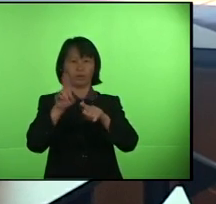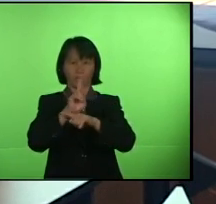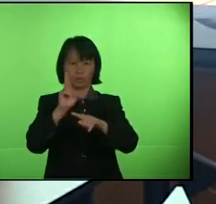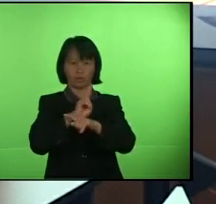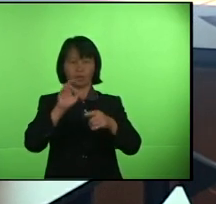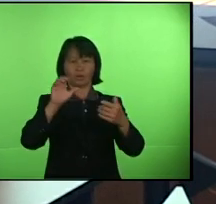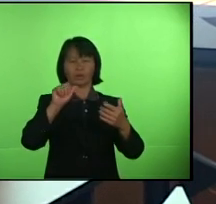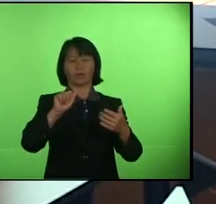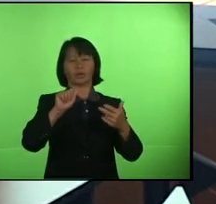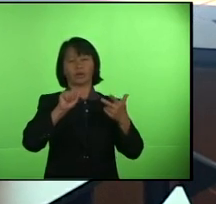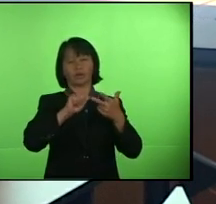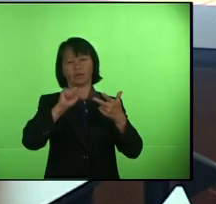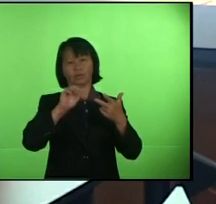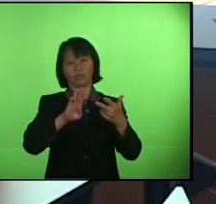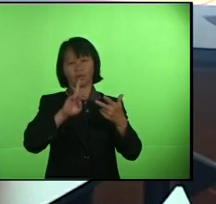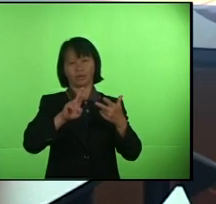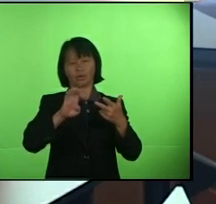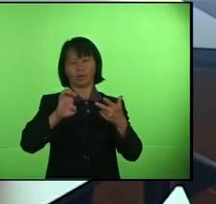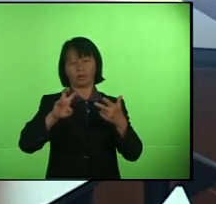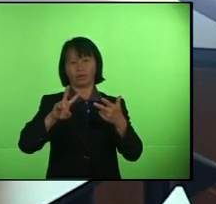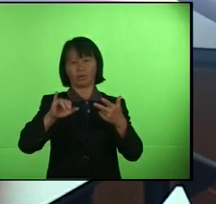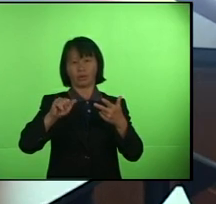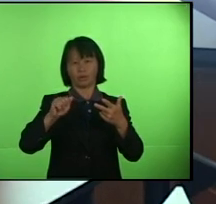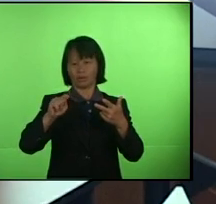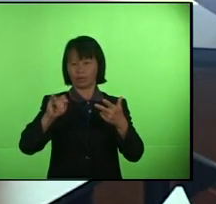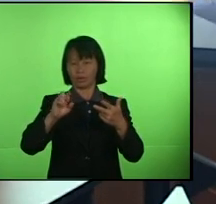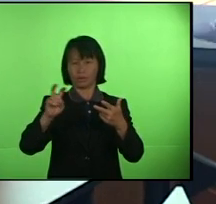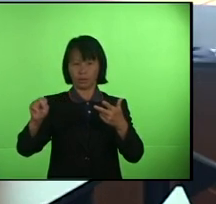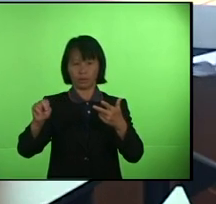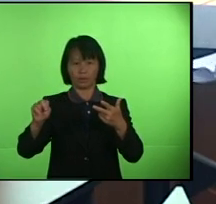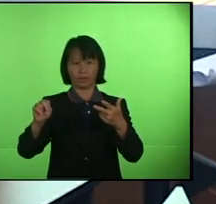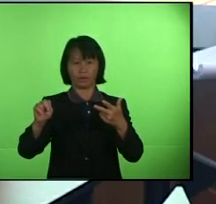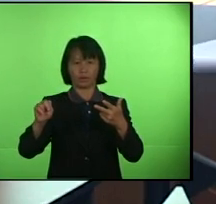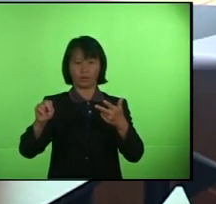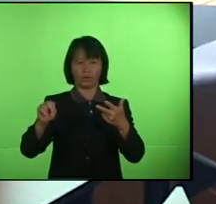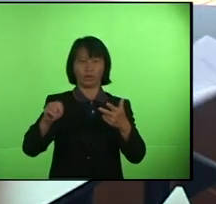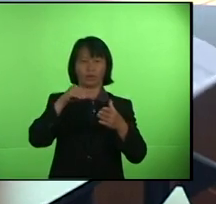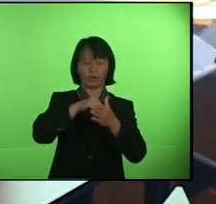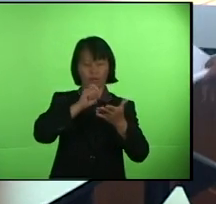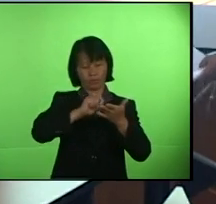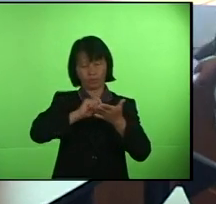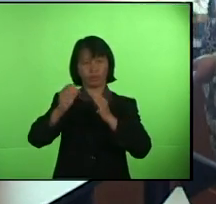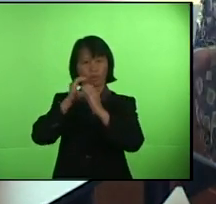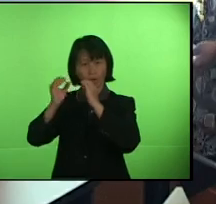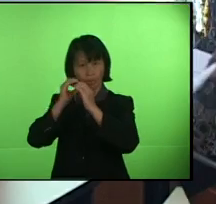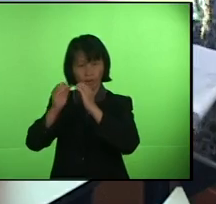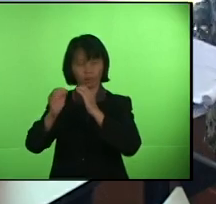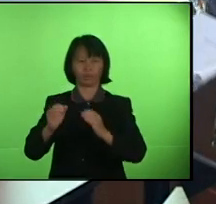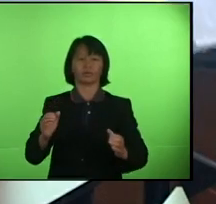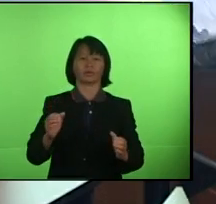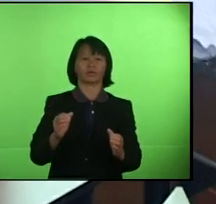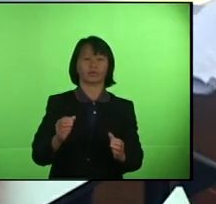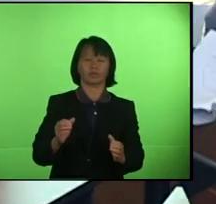abbreviations, okay, which have taken unusual meanings in written communication. So somehow or other,